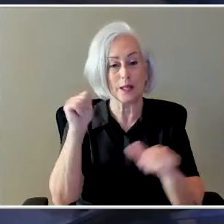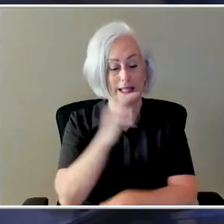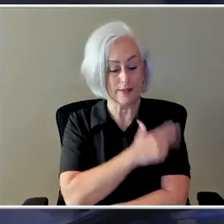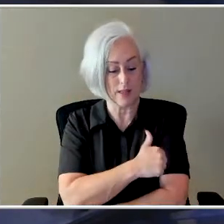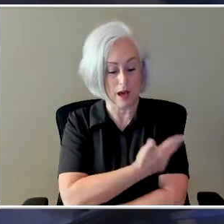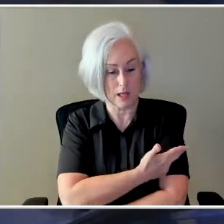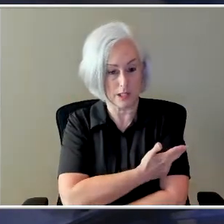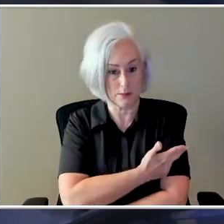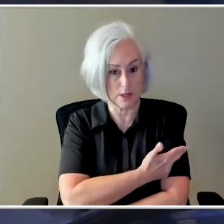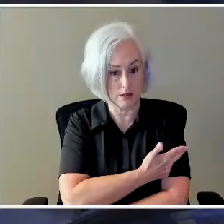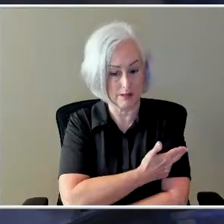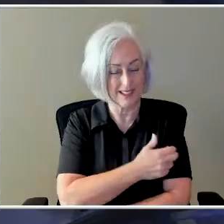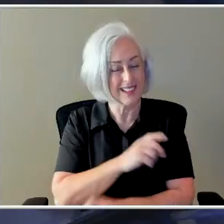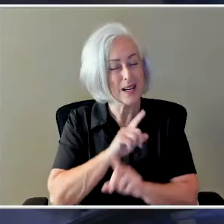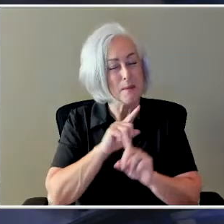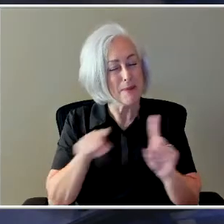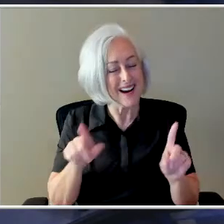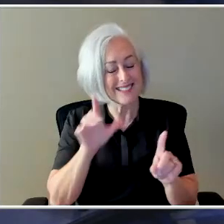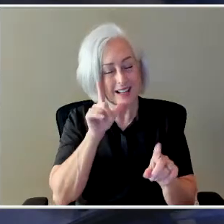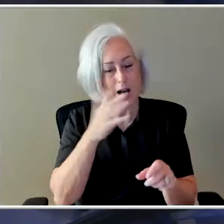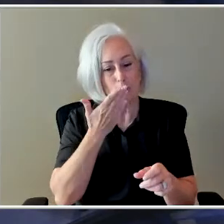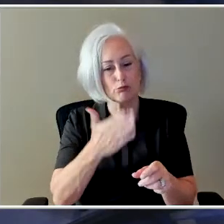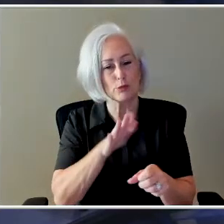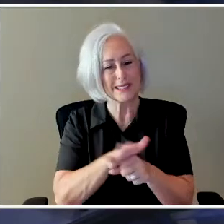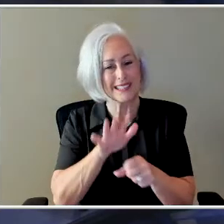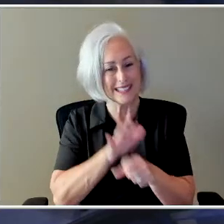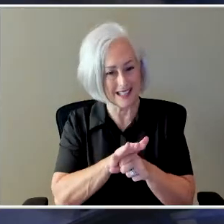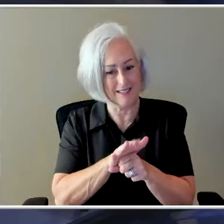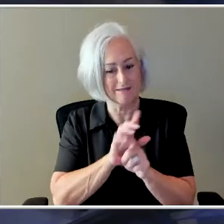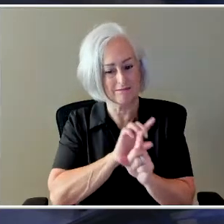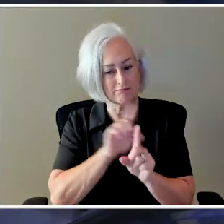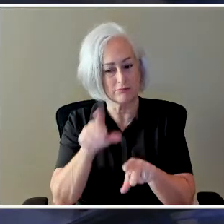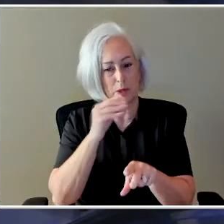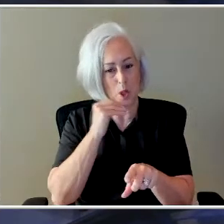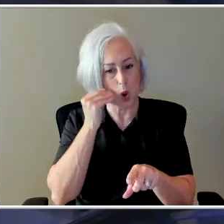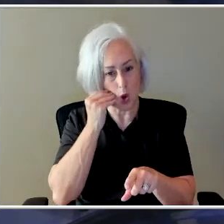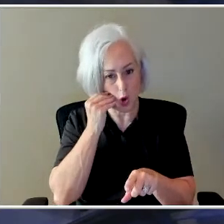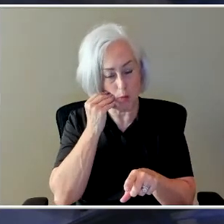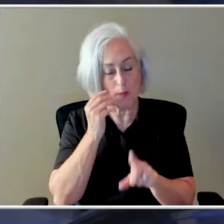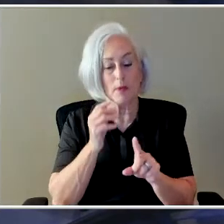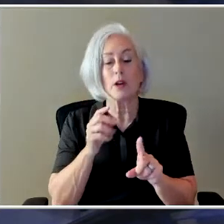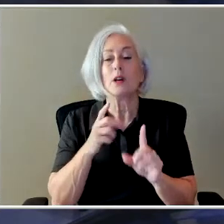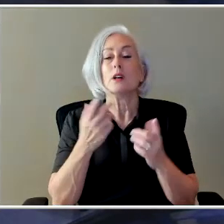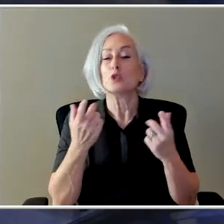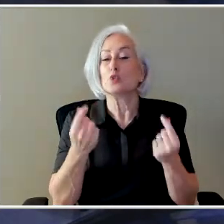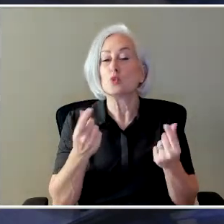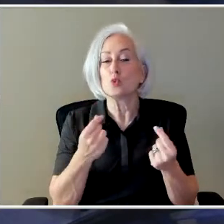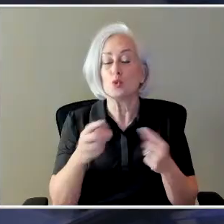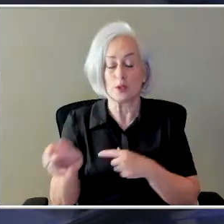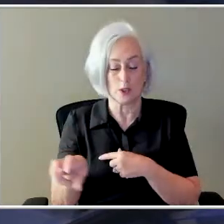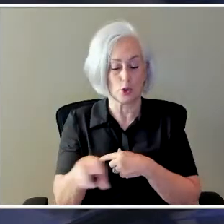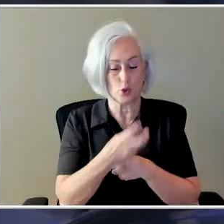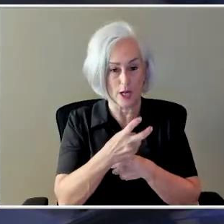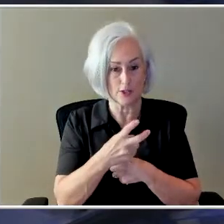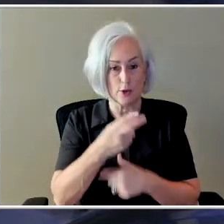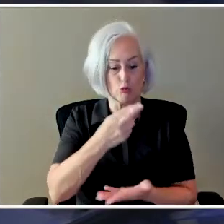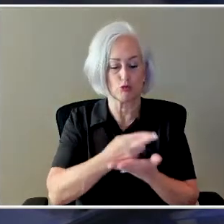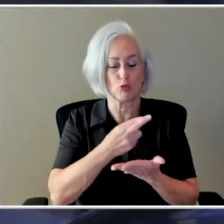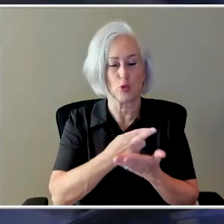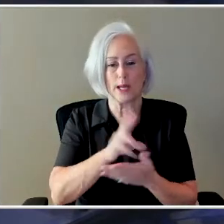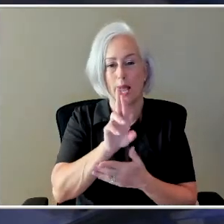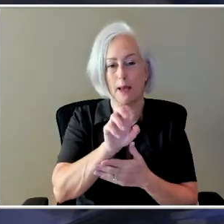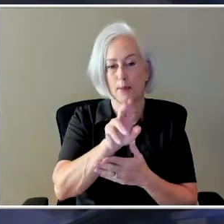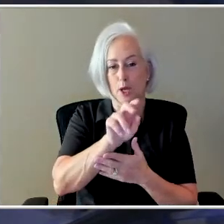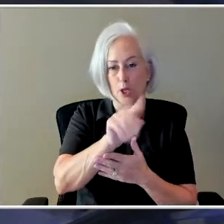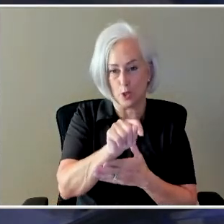home. You were transferred to the health system's acute inpatient rehab unit, and we caught up with one of your physical therapists and one of your